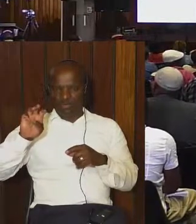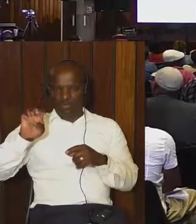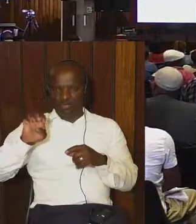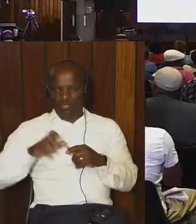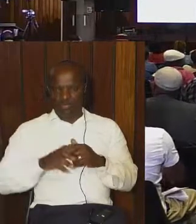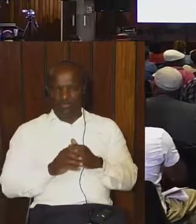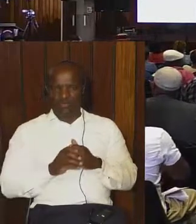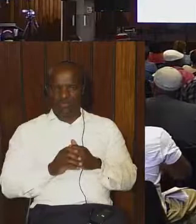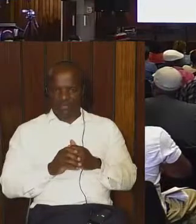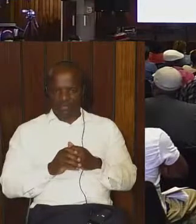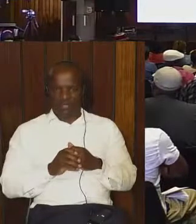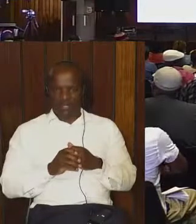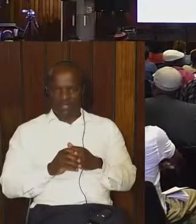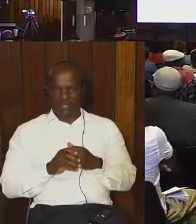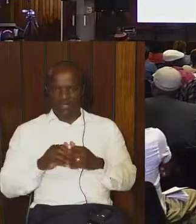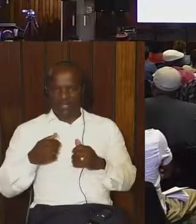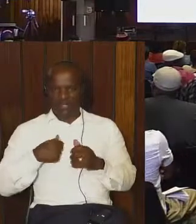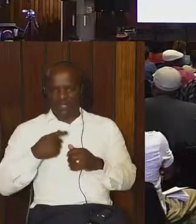kindly request